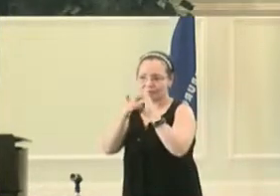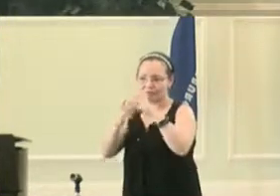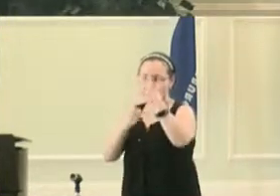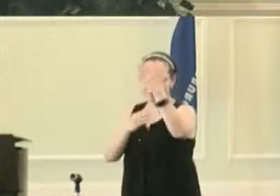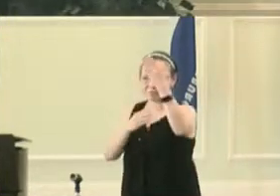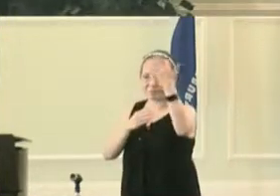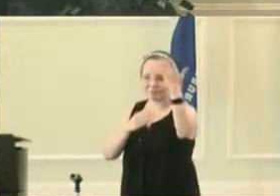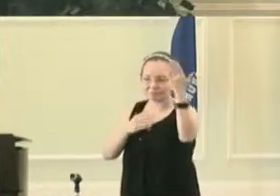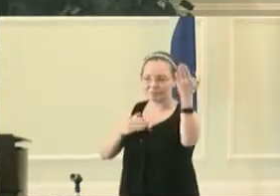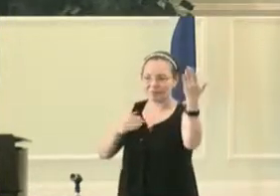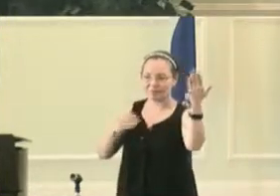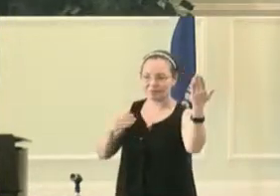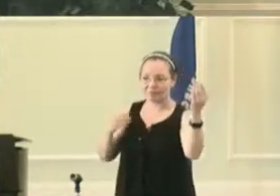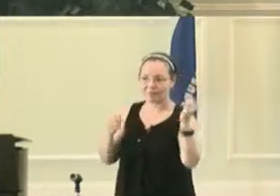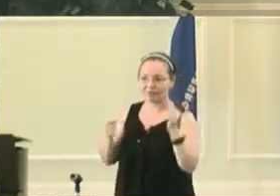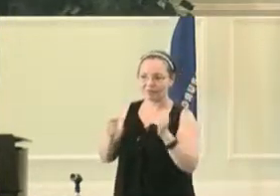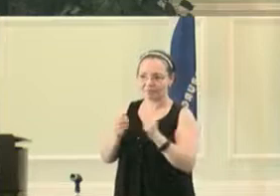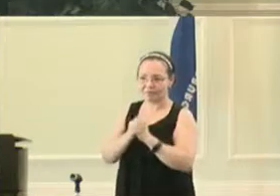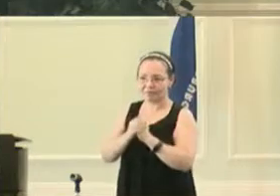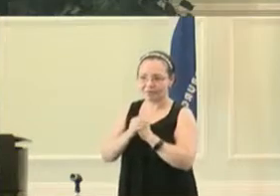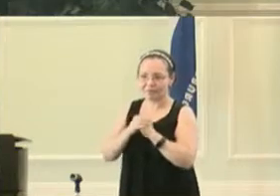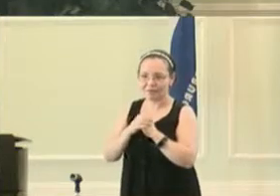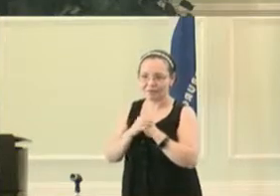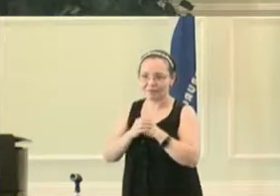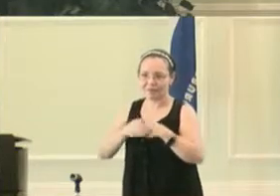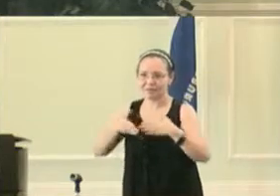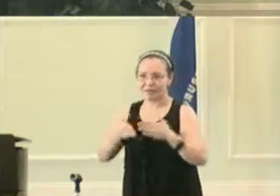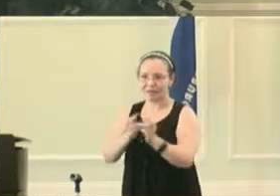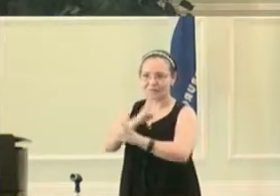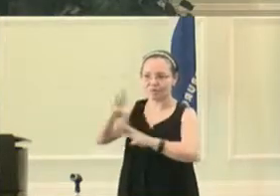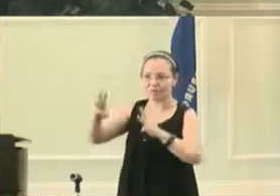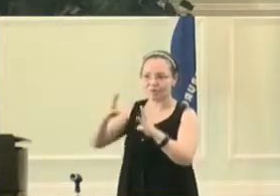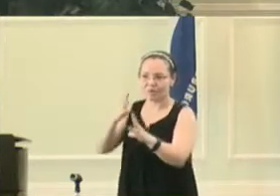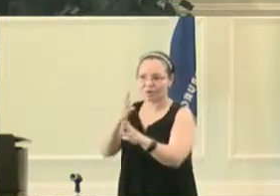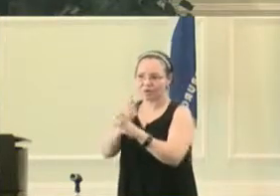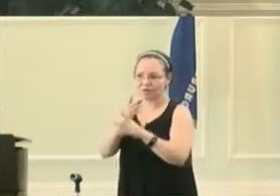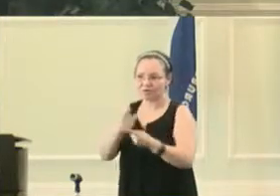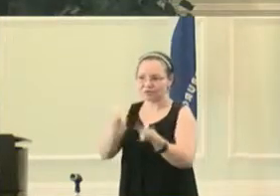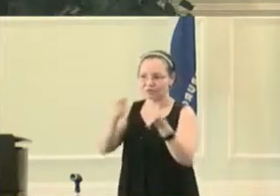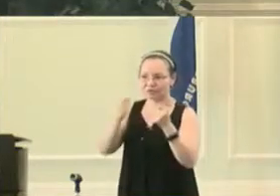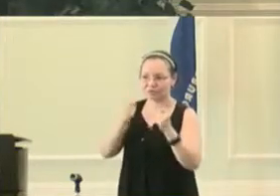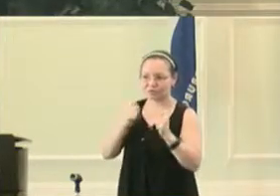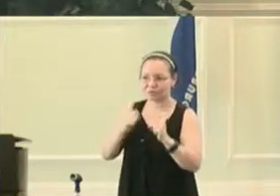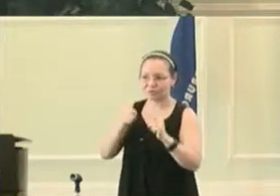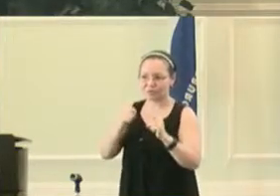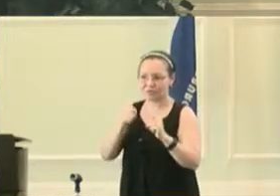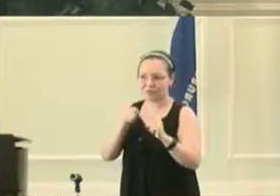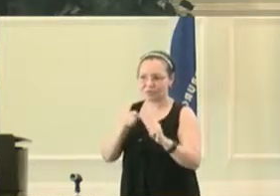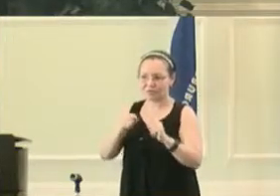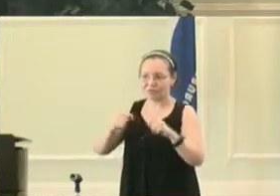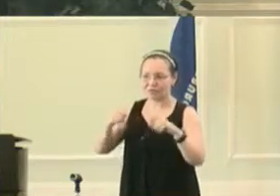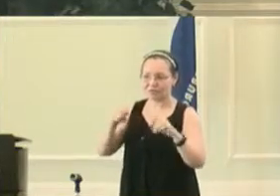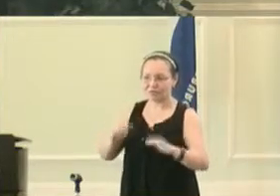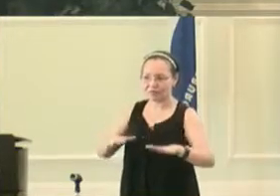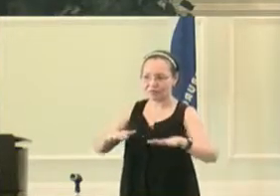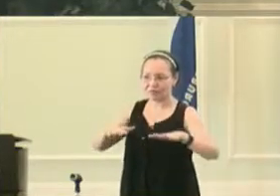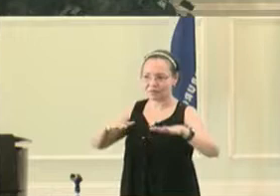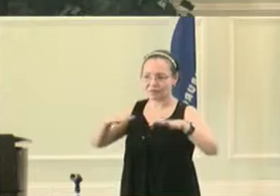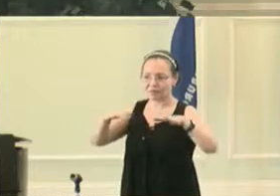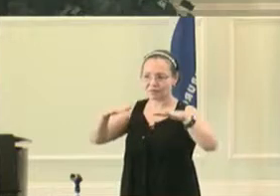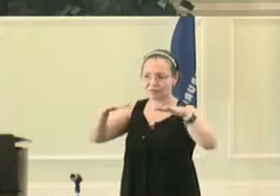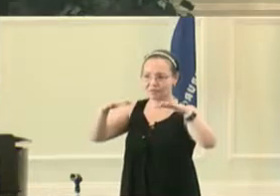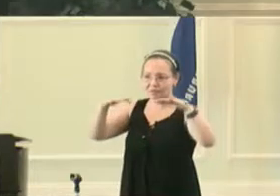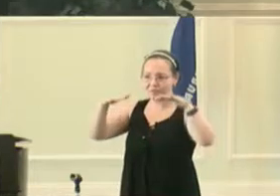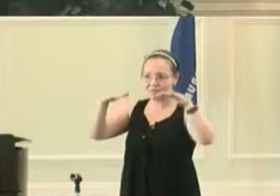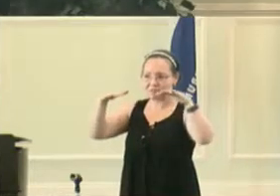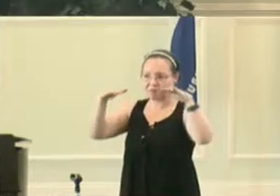yours. So let the waters rise, I will stay as the oceans roar.